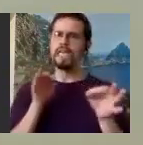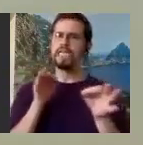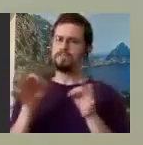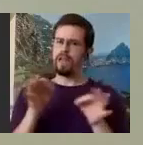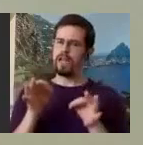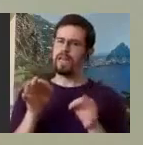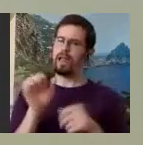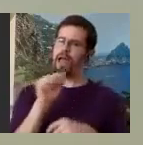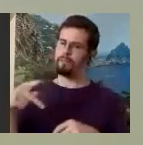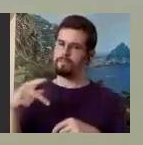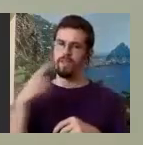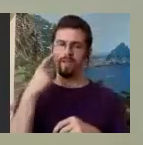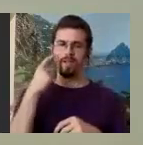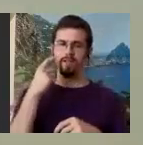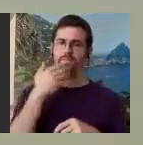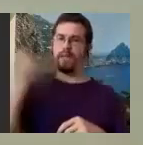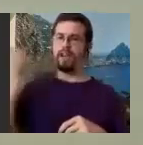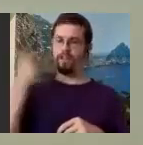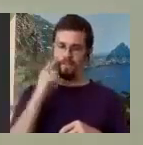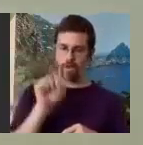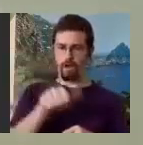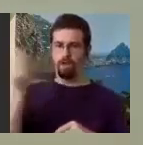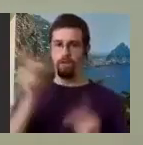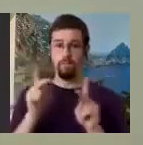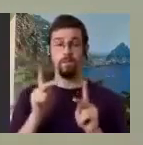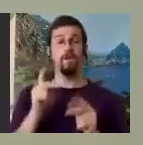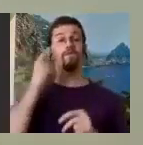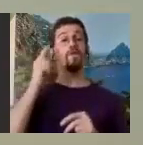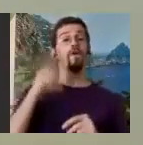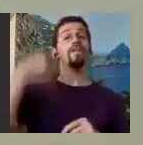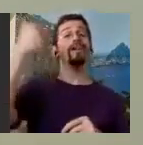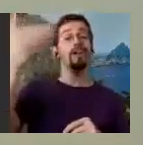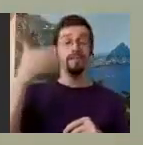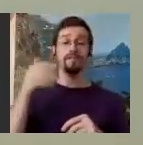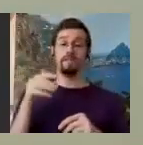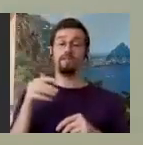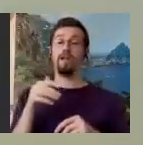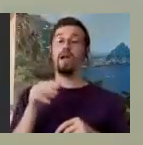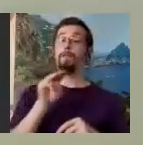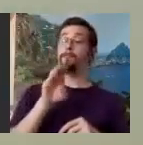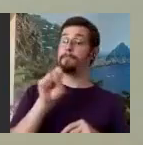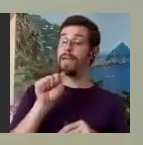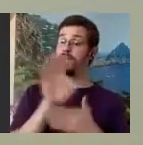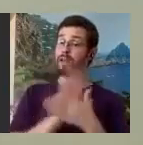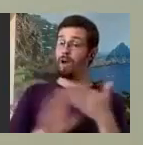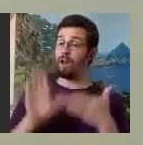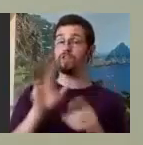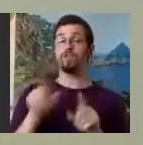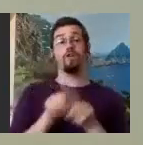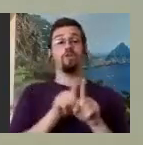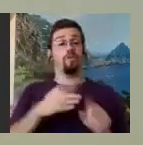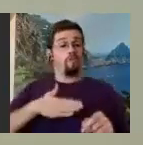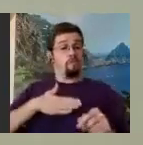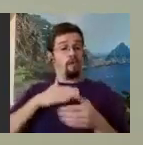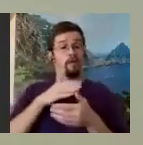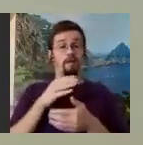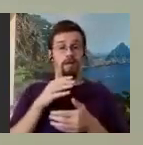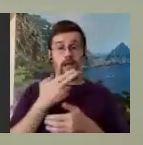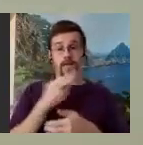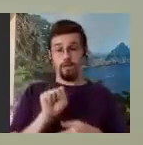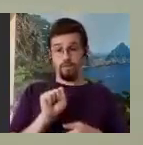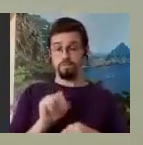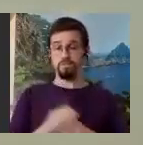App Store, I began to show the app to others and explain the purpose of sign writing. By creating a PowerPoint, I was able to